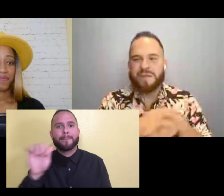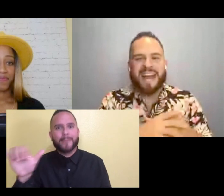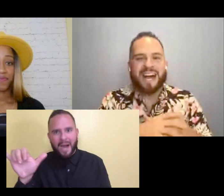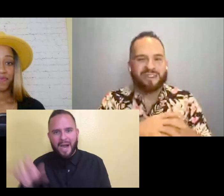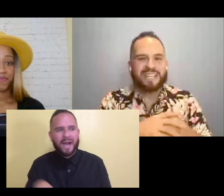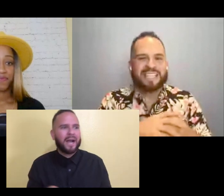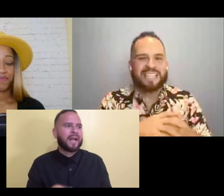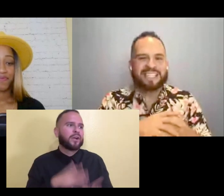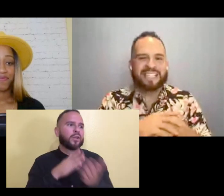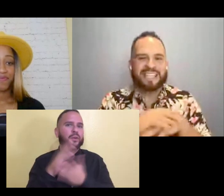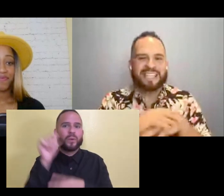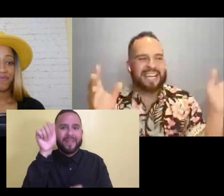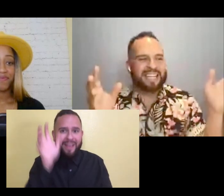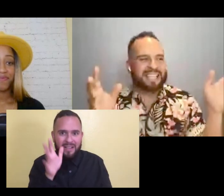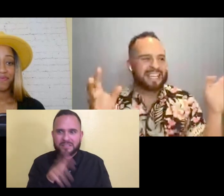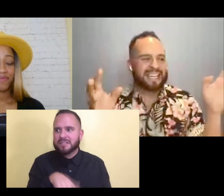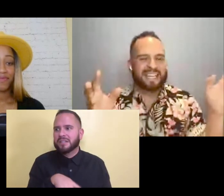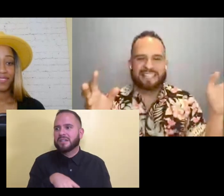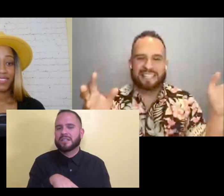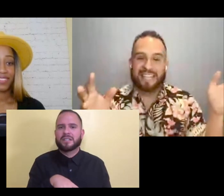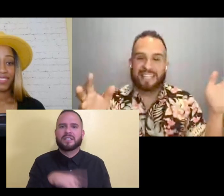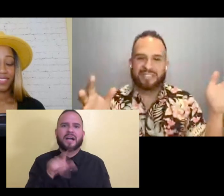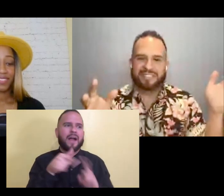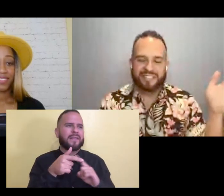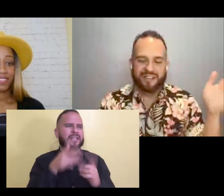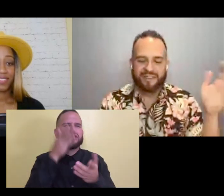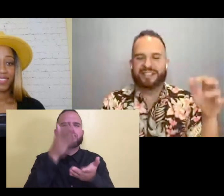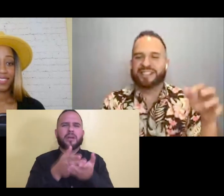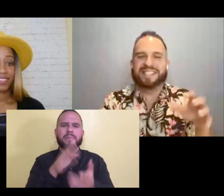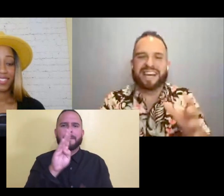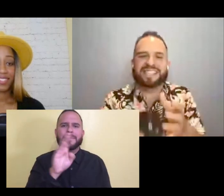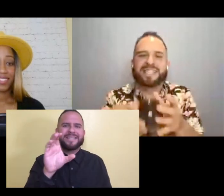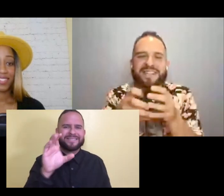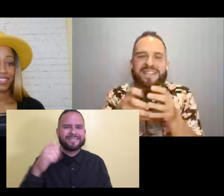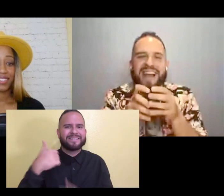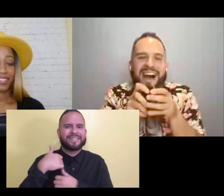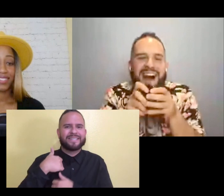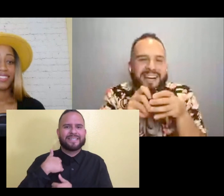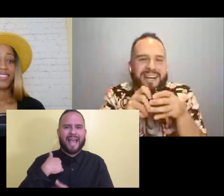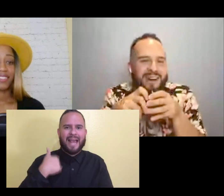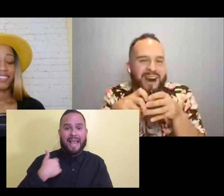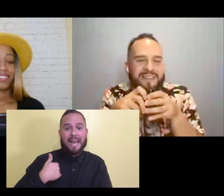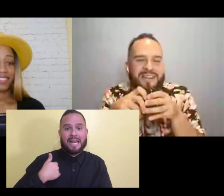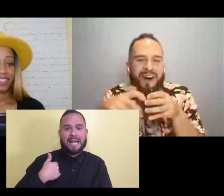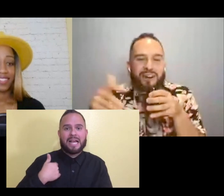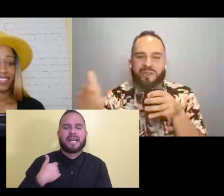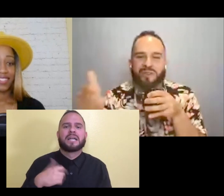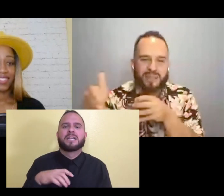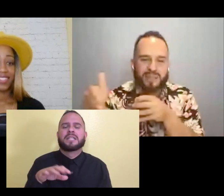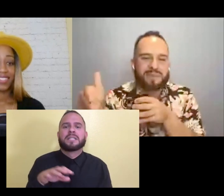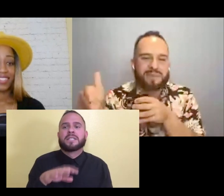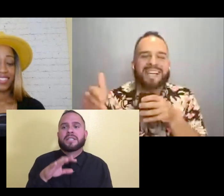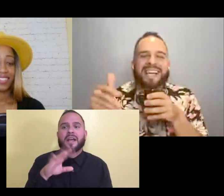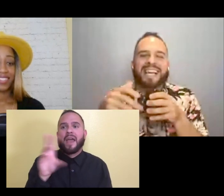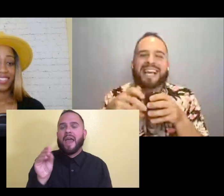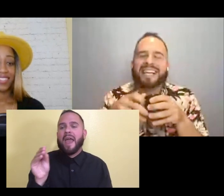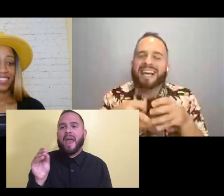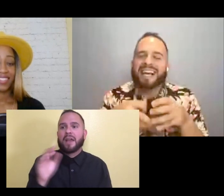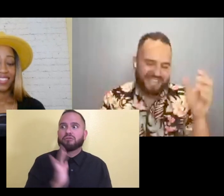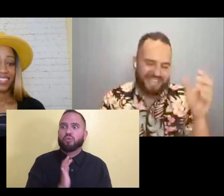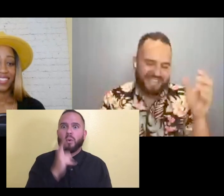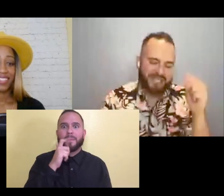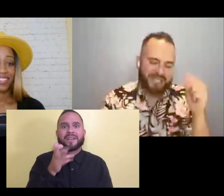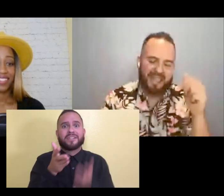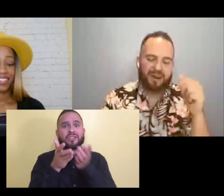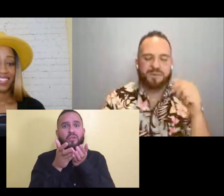coming out and just seeing like, again, these glaciers, and you're just like sipping your like hot cup of coffee on a cruise ship. Like